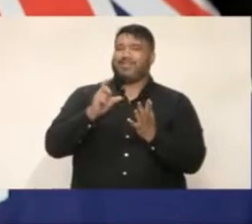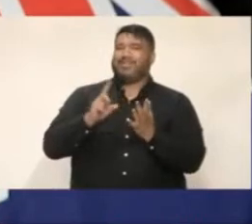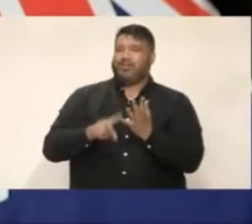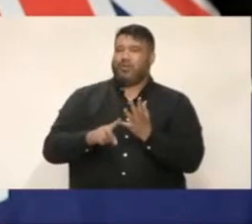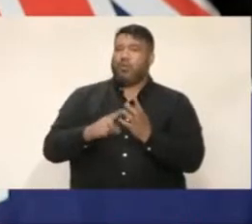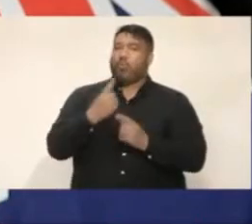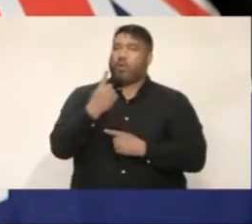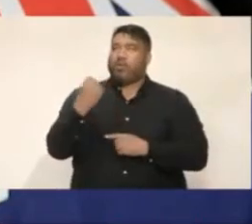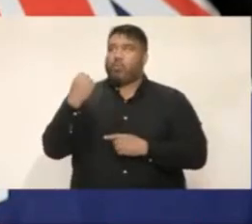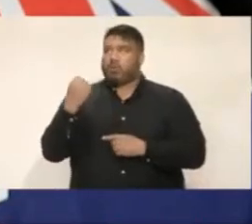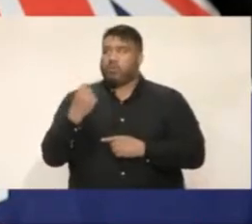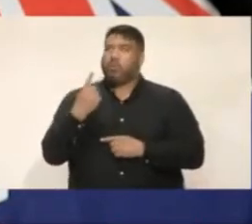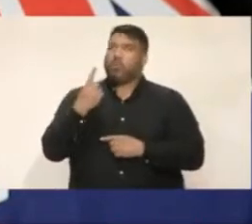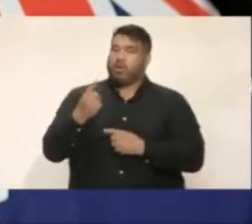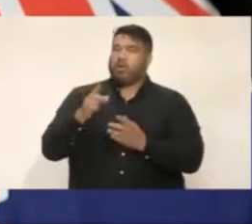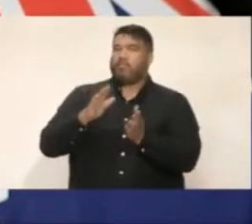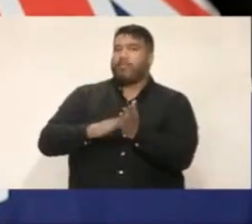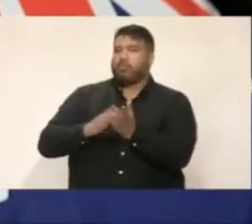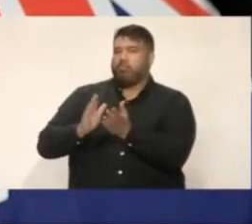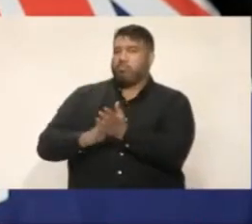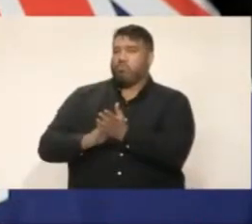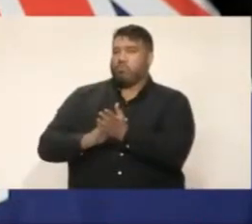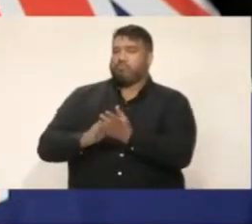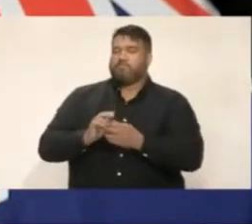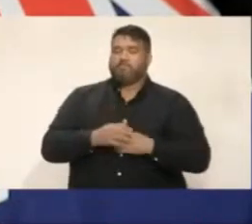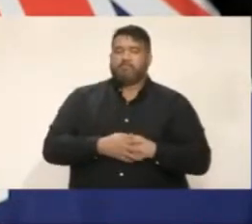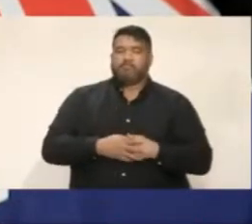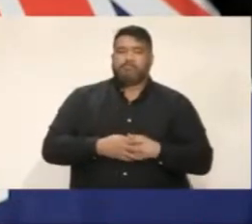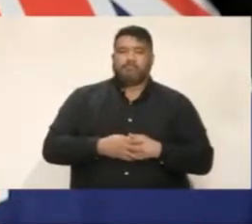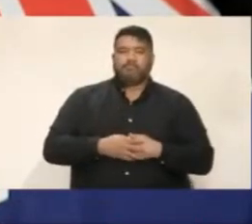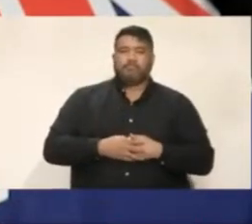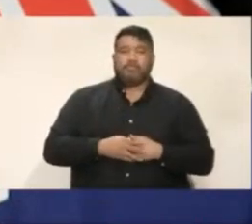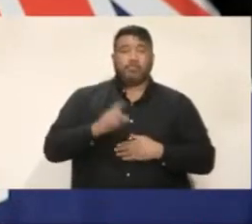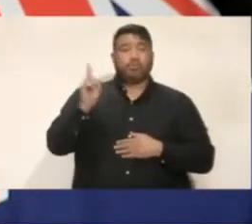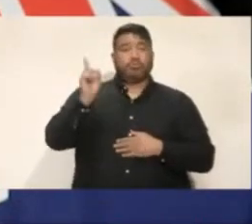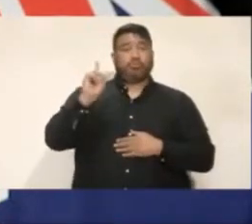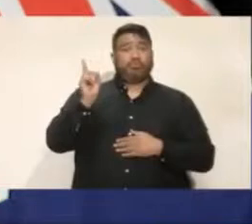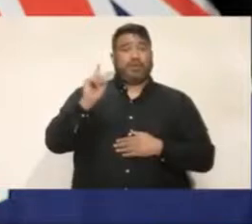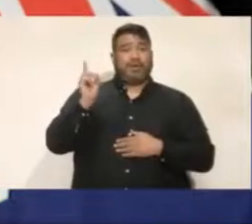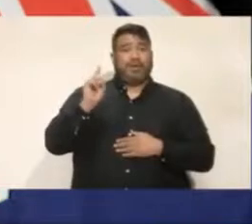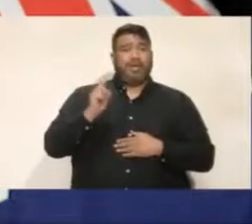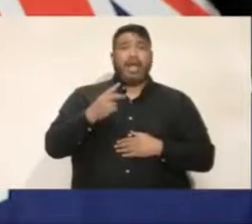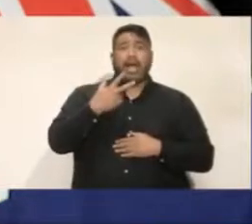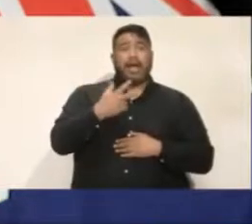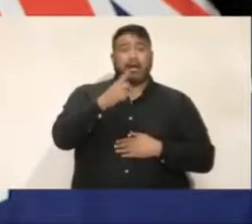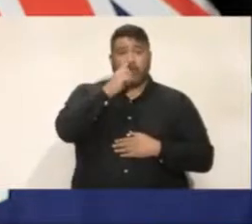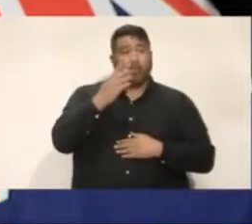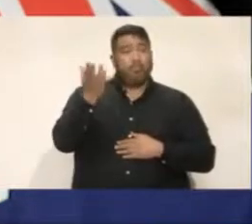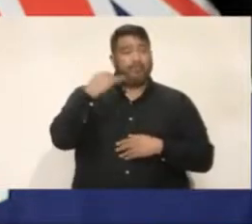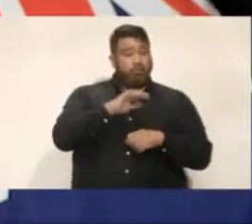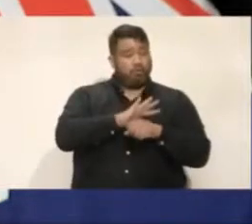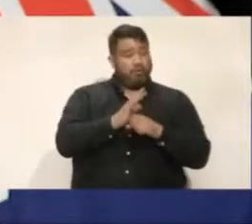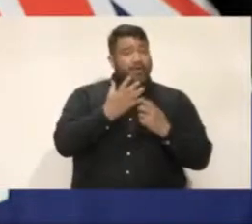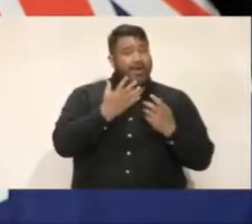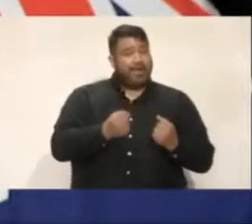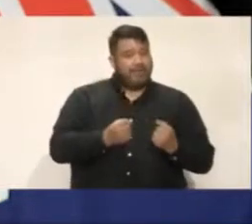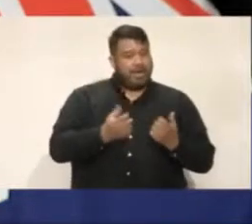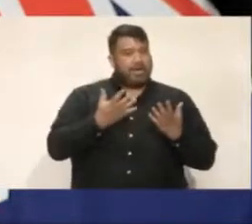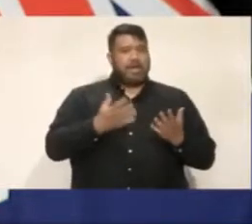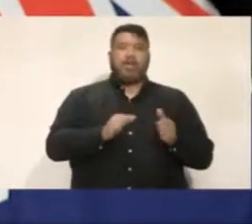and Waikato hospitals. Today there are 8 previously reported cases who are now considered to have